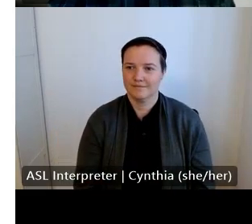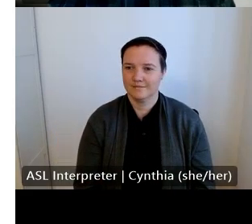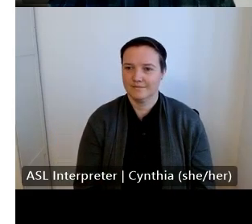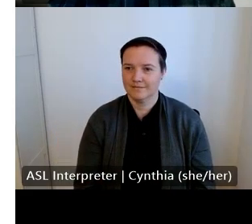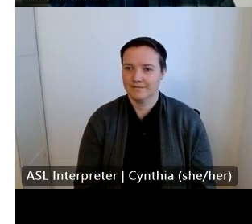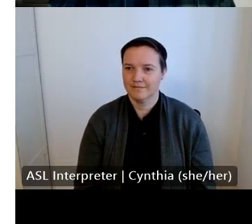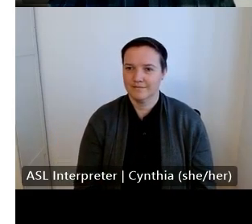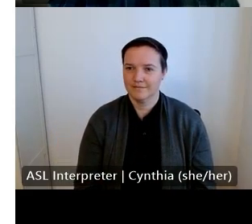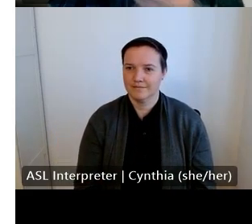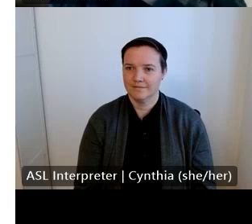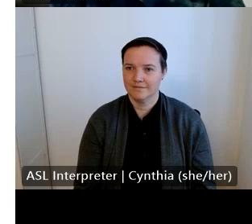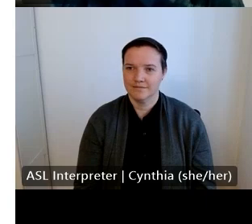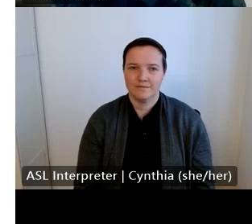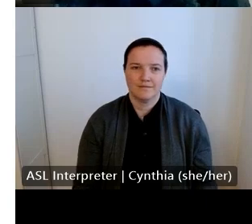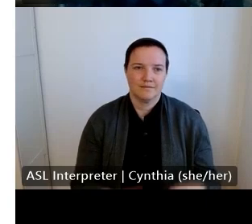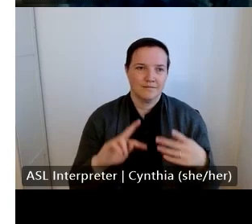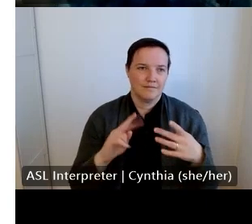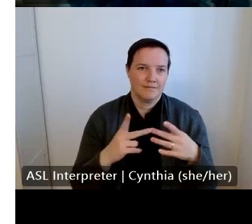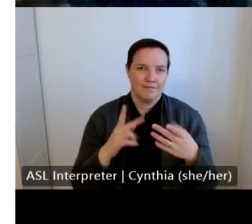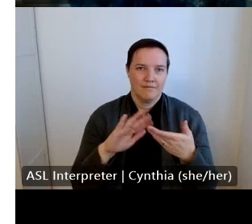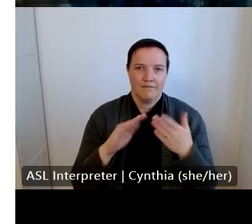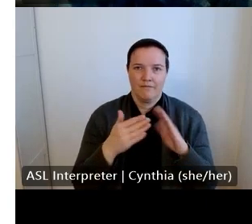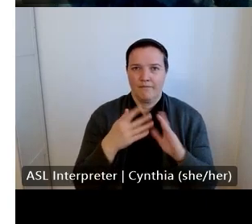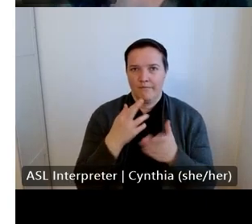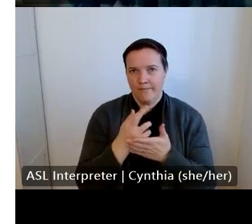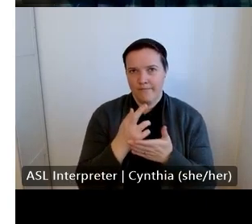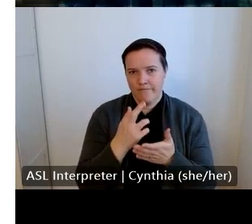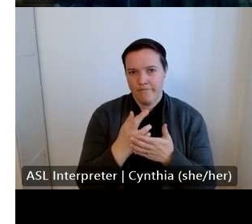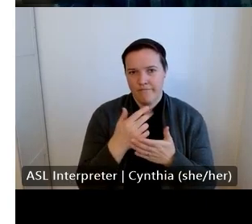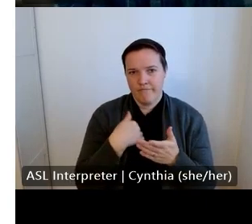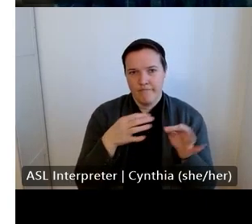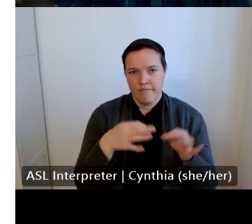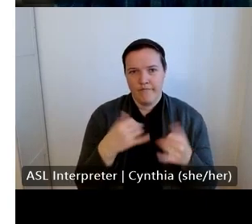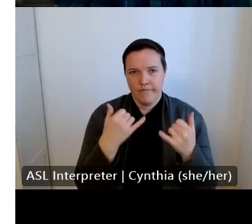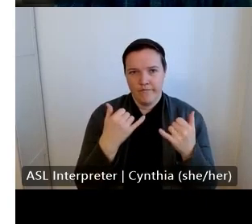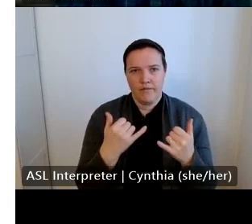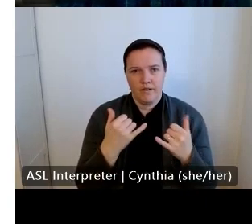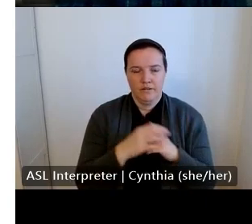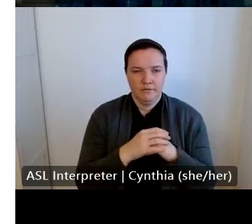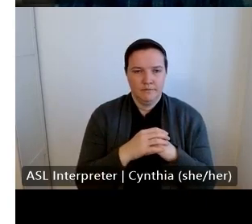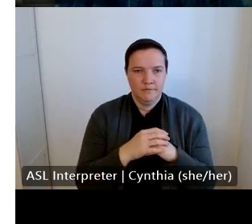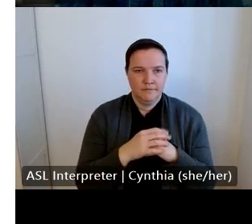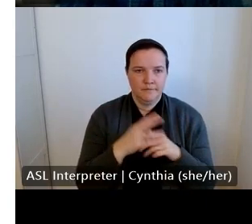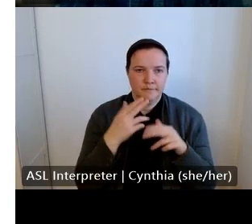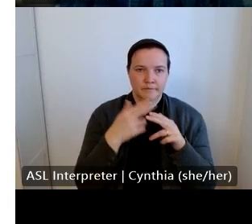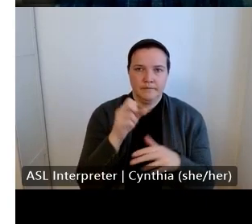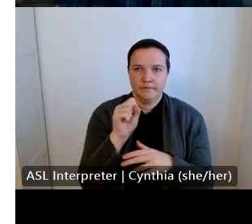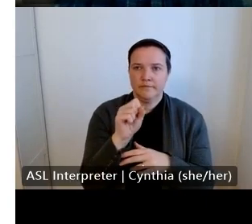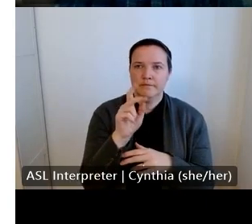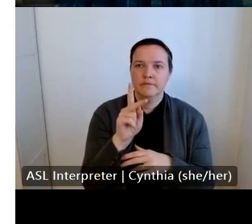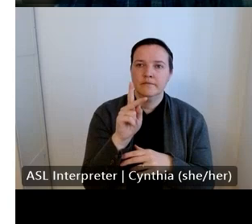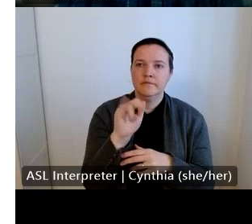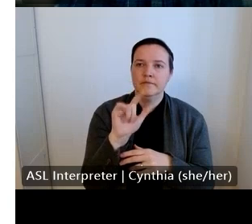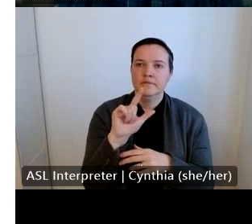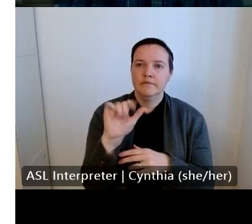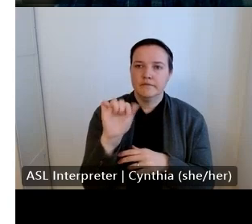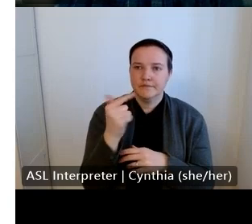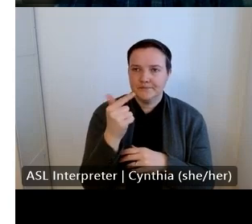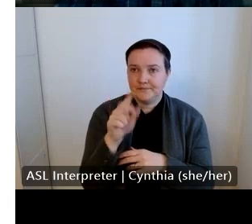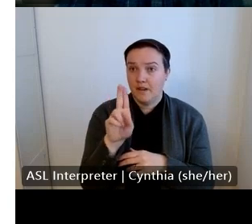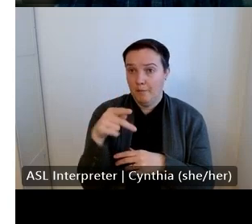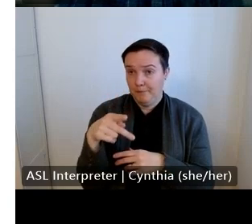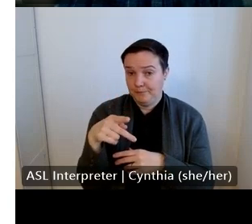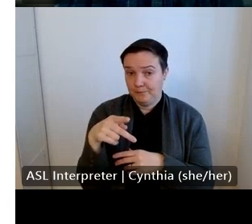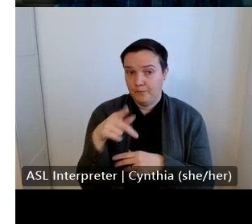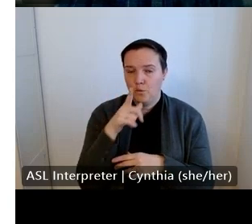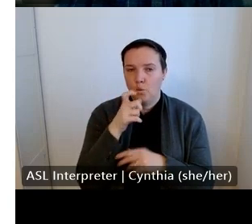Okay, and our second community resource that we want to talk about today is Skilling Up. It's run by the March of Dimes.